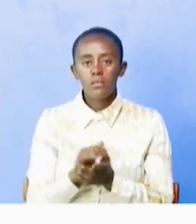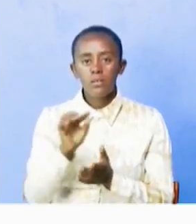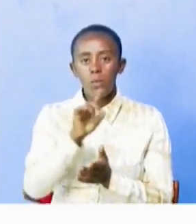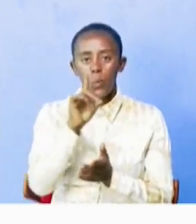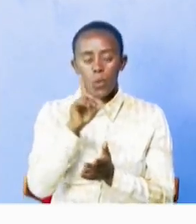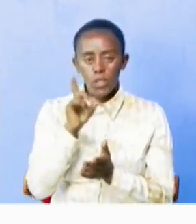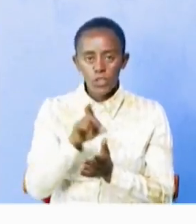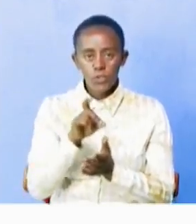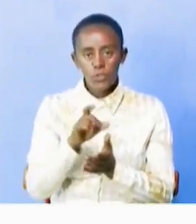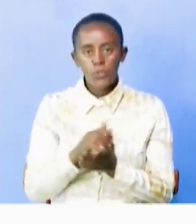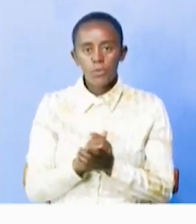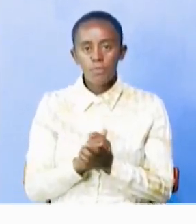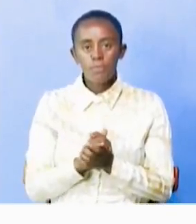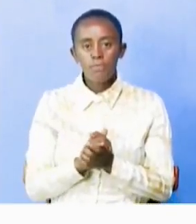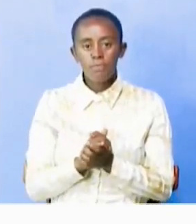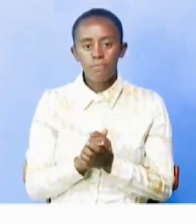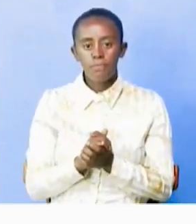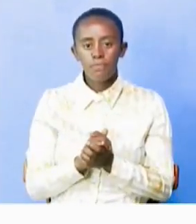questions